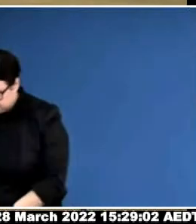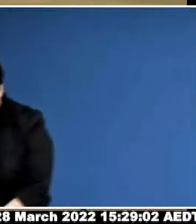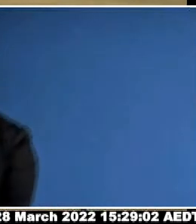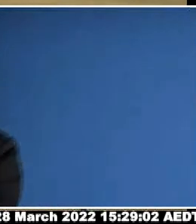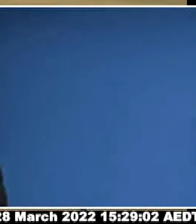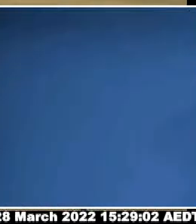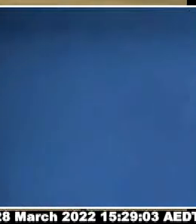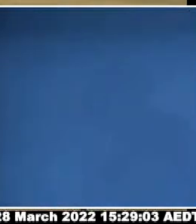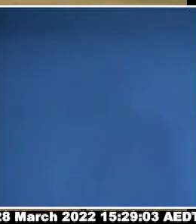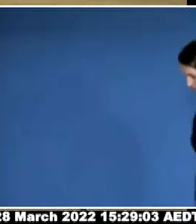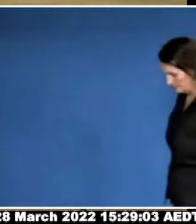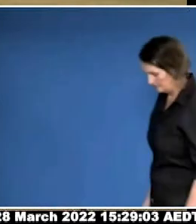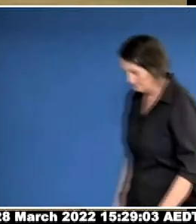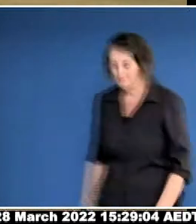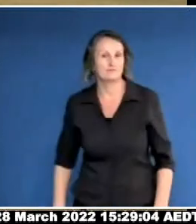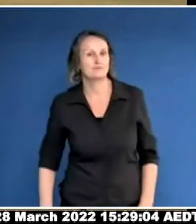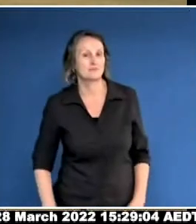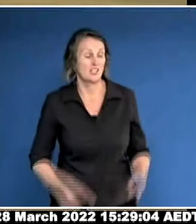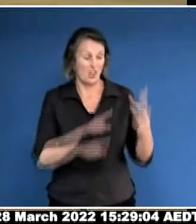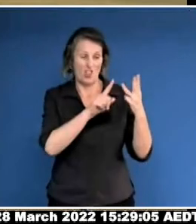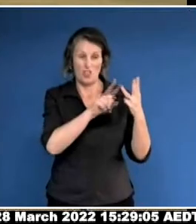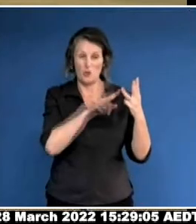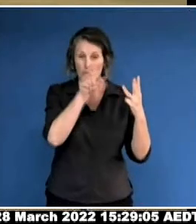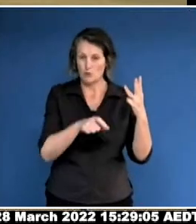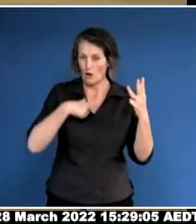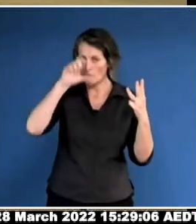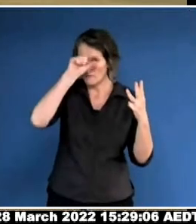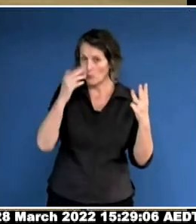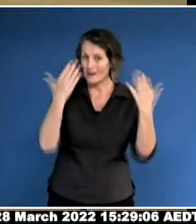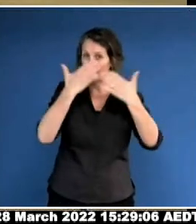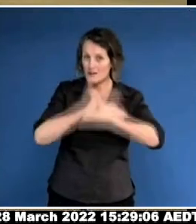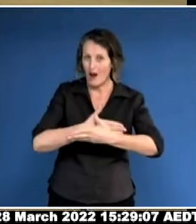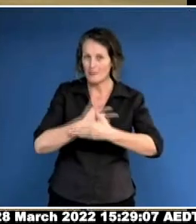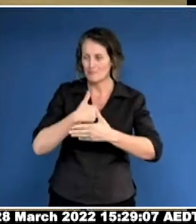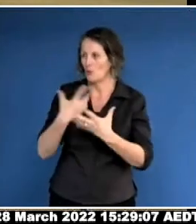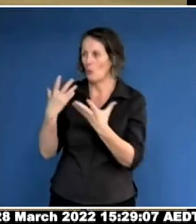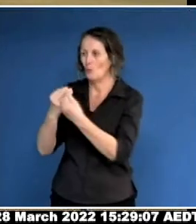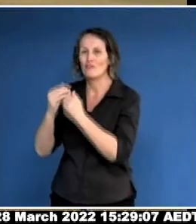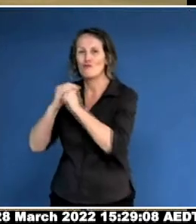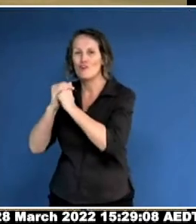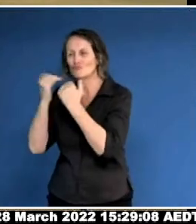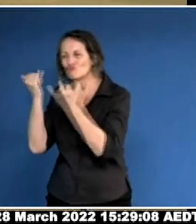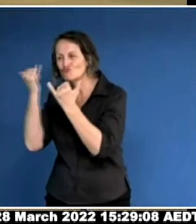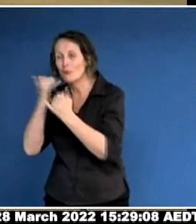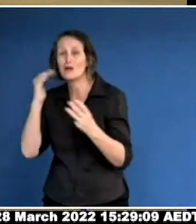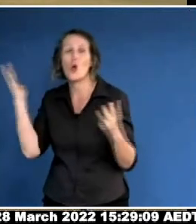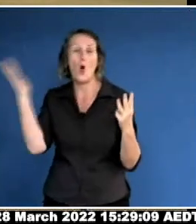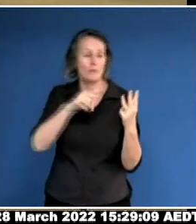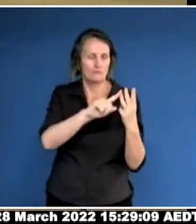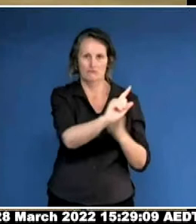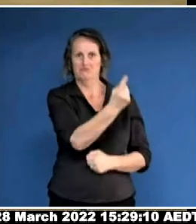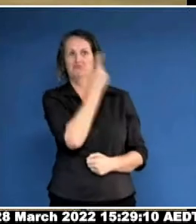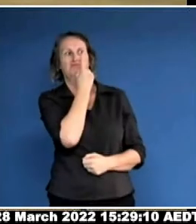Person three became very physically violent with me one night. I'd been out with a friend and returned home, and he just